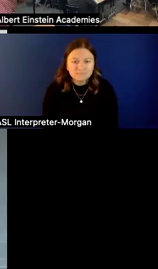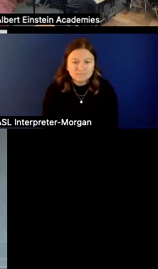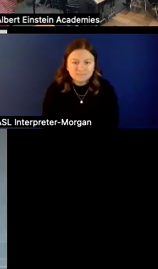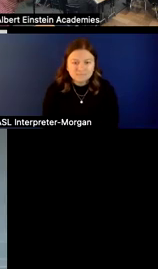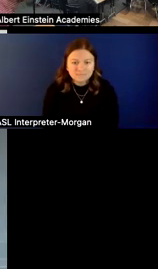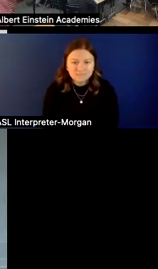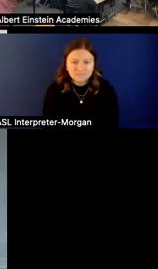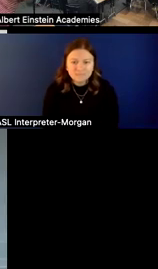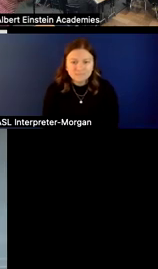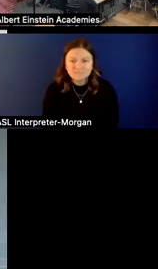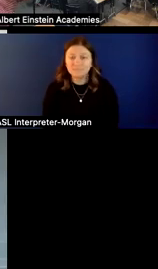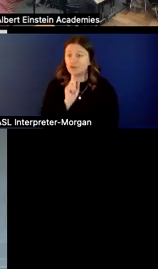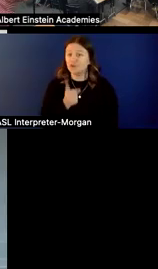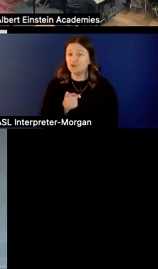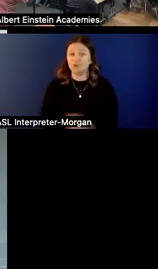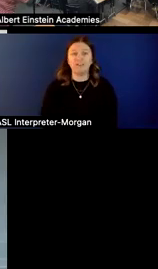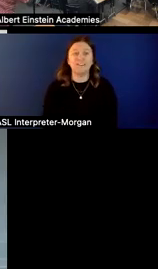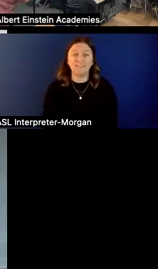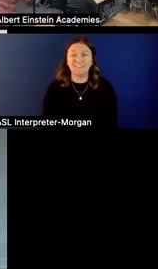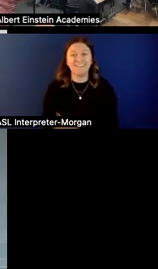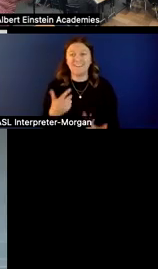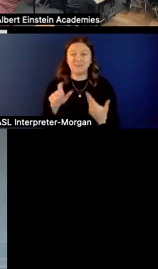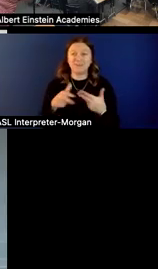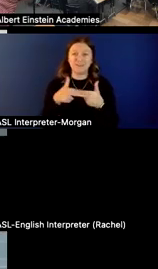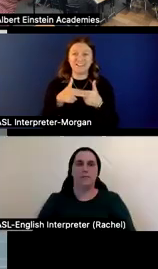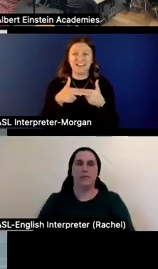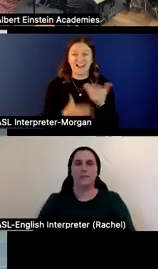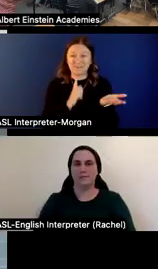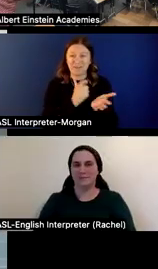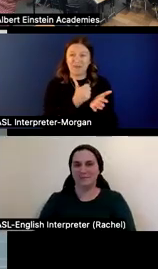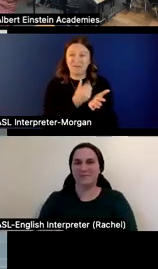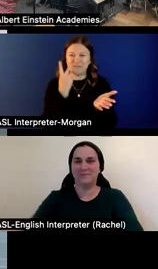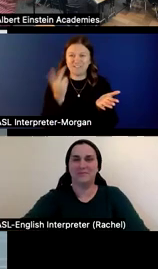I am called. My Name ist, but this is Liana.